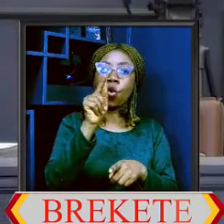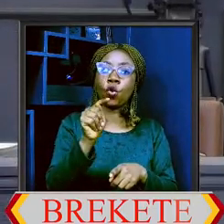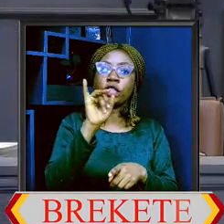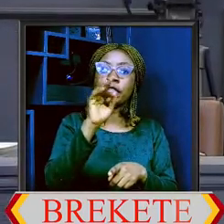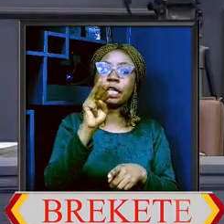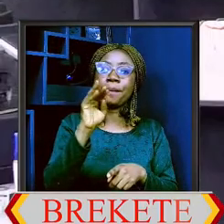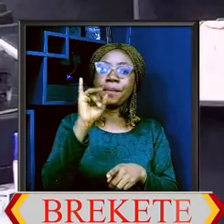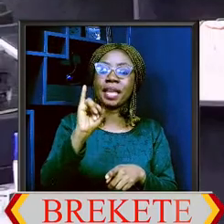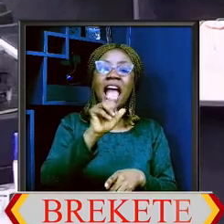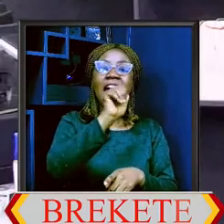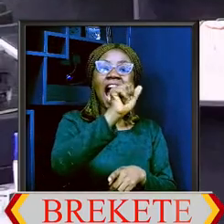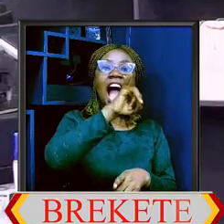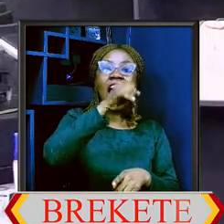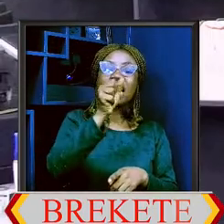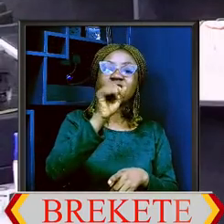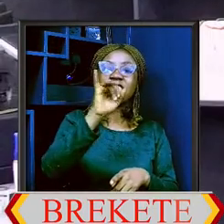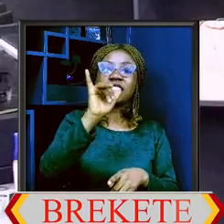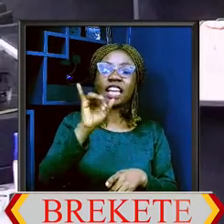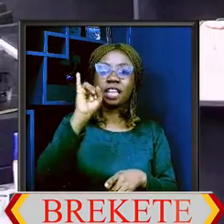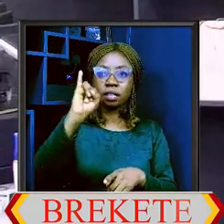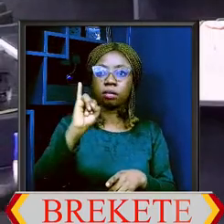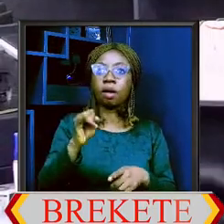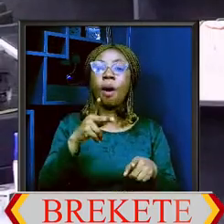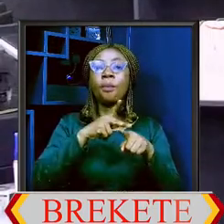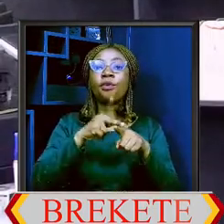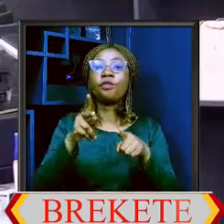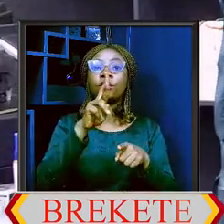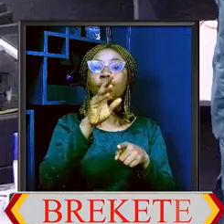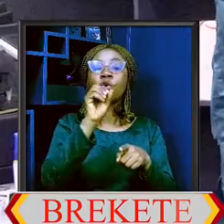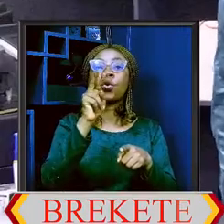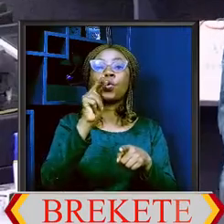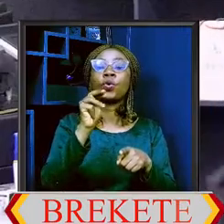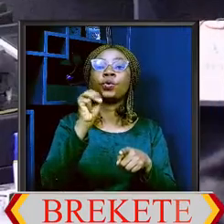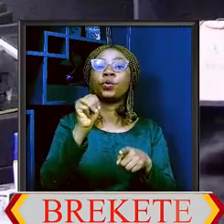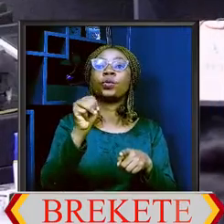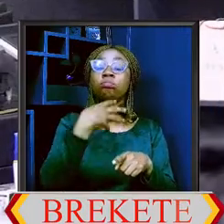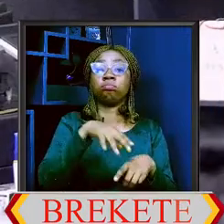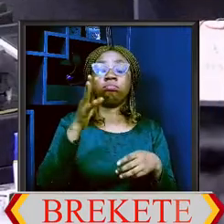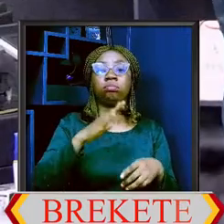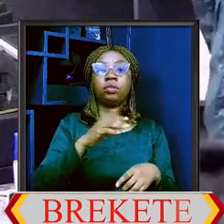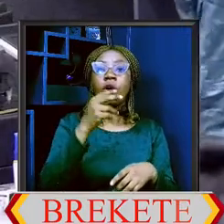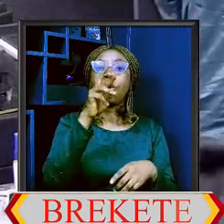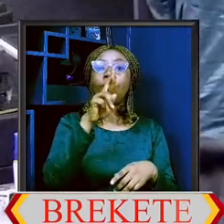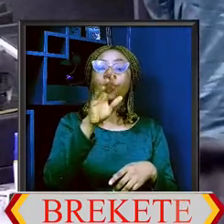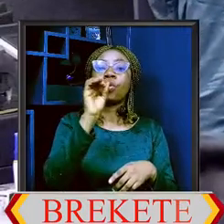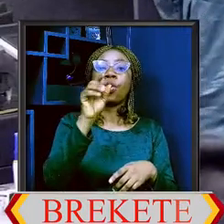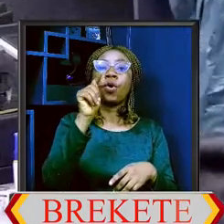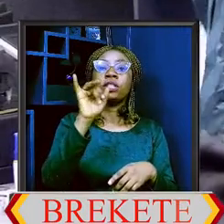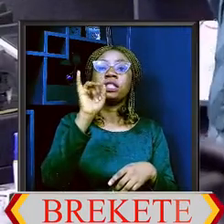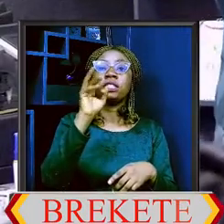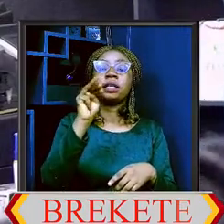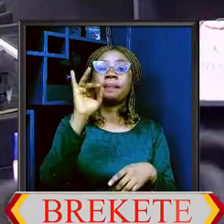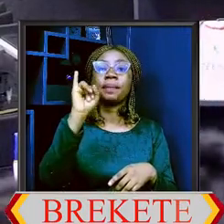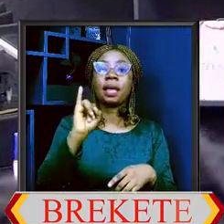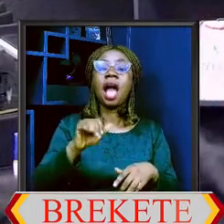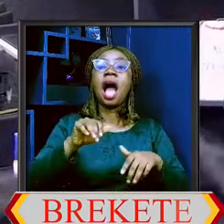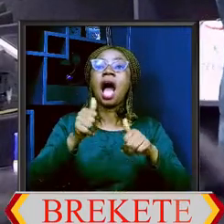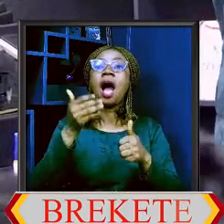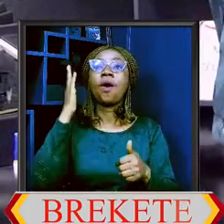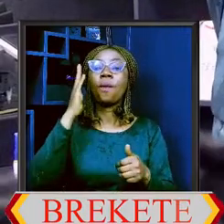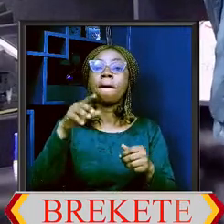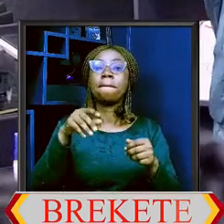Institute uh Prof Professor Ro sir yes sir yes sir how person go take